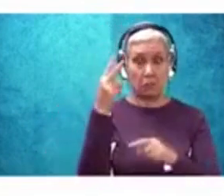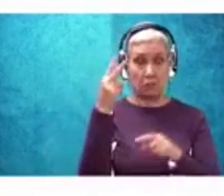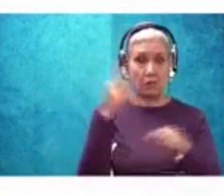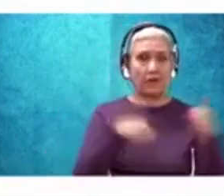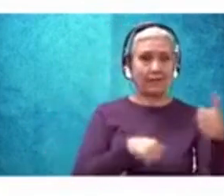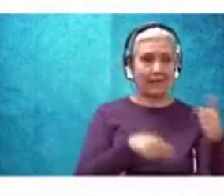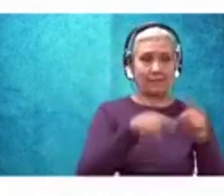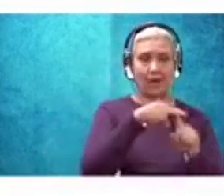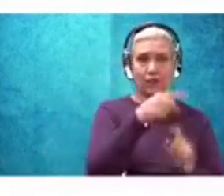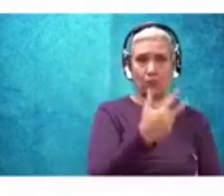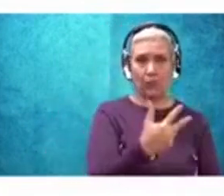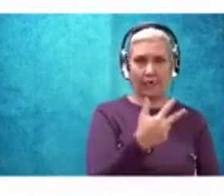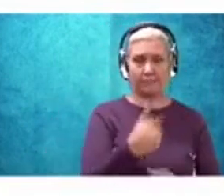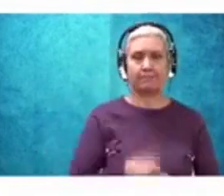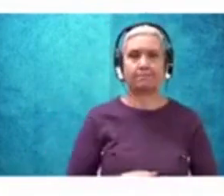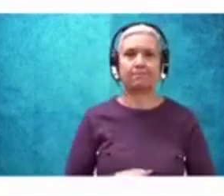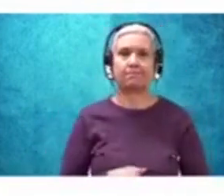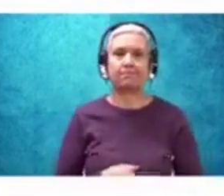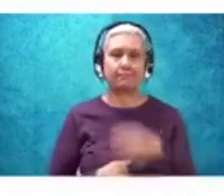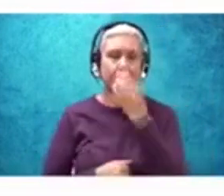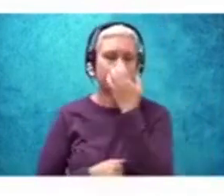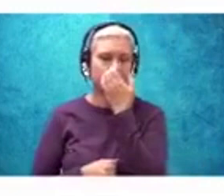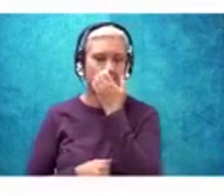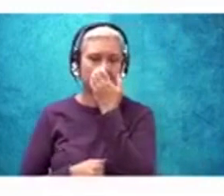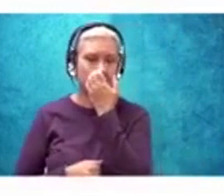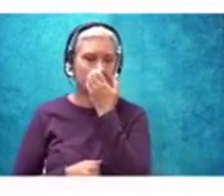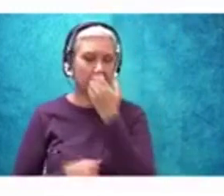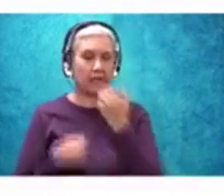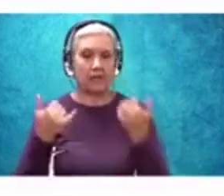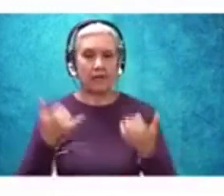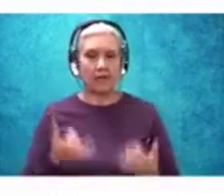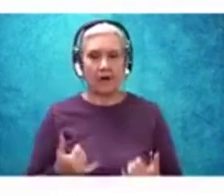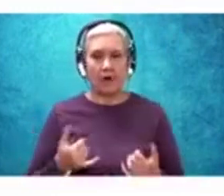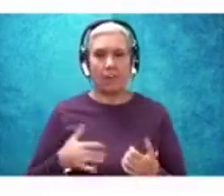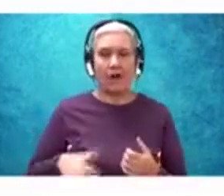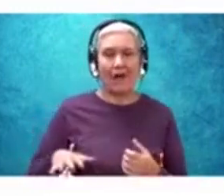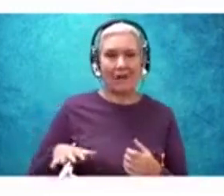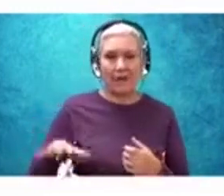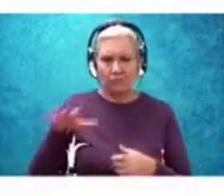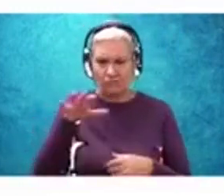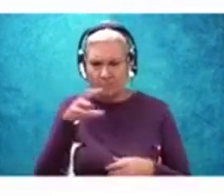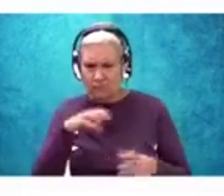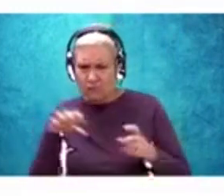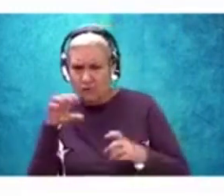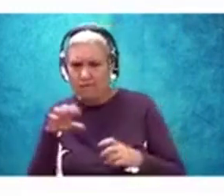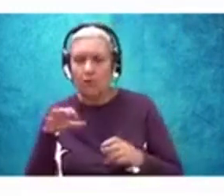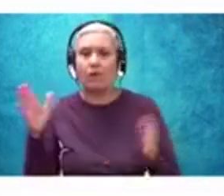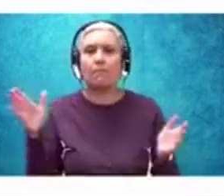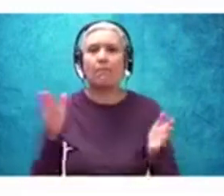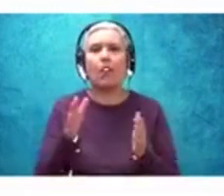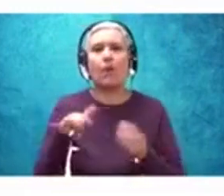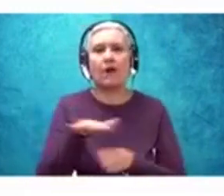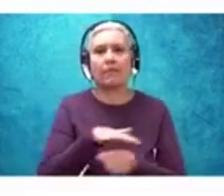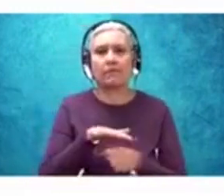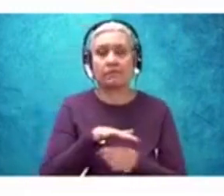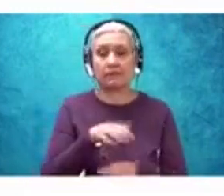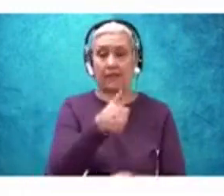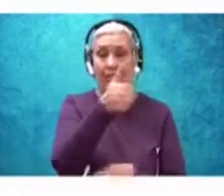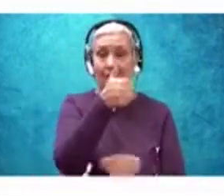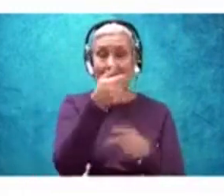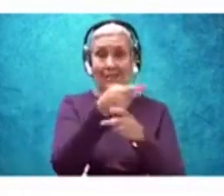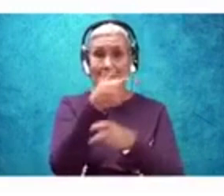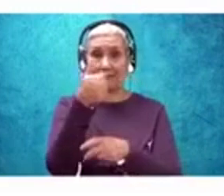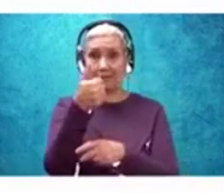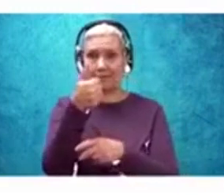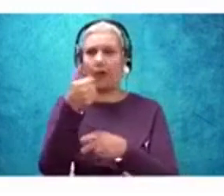And then from there, we can then look for areas of smaller parts within the larger rectangle. 10 times 10 gives us an